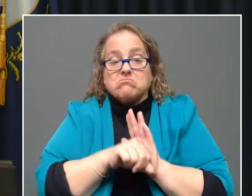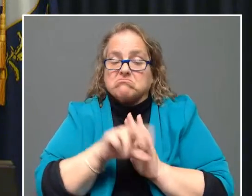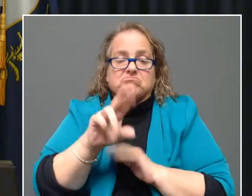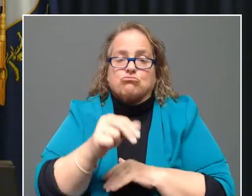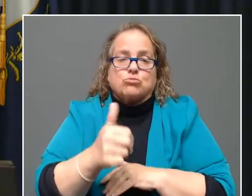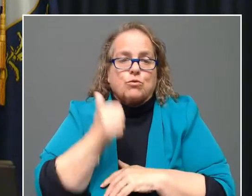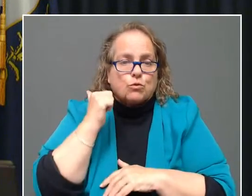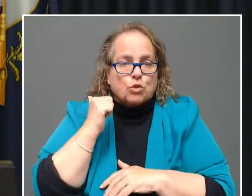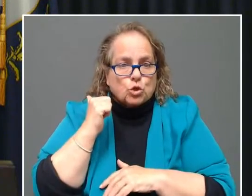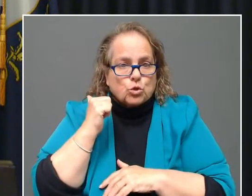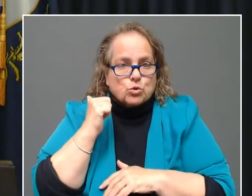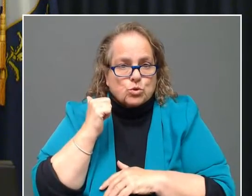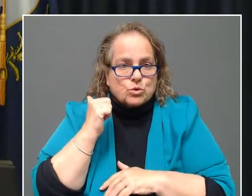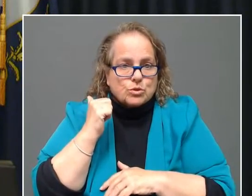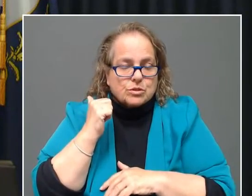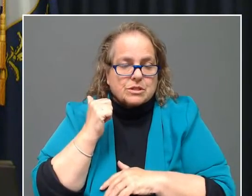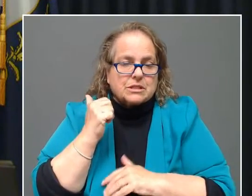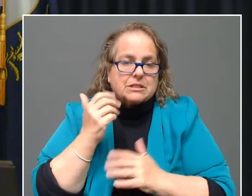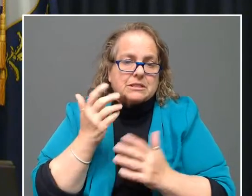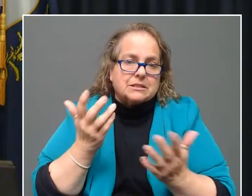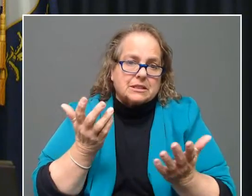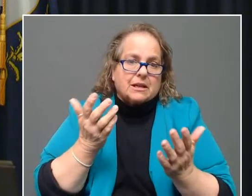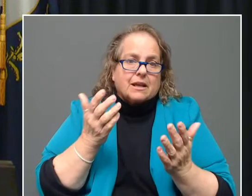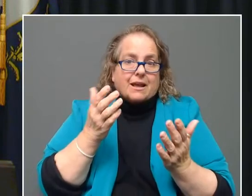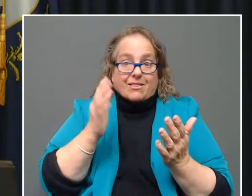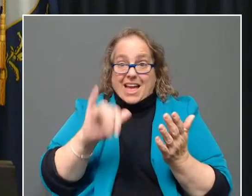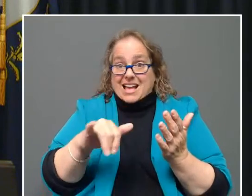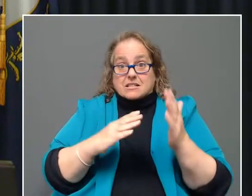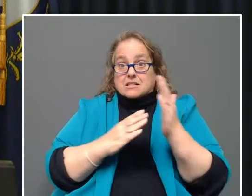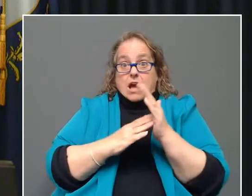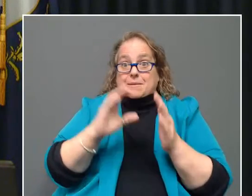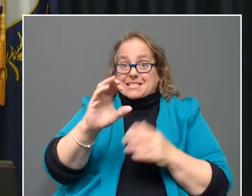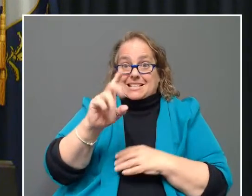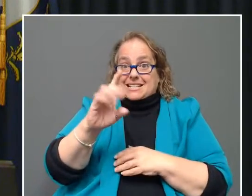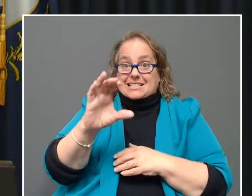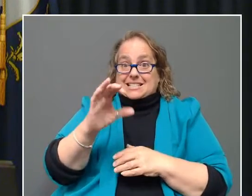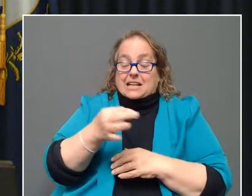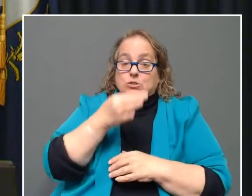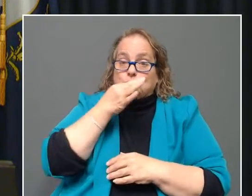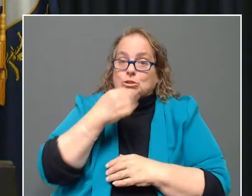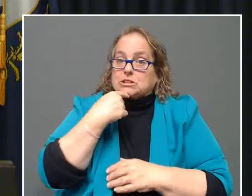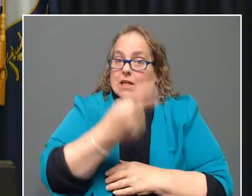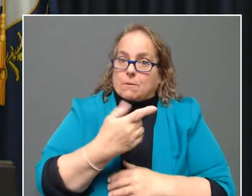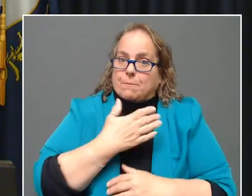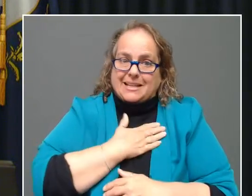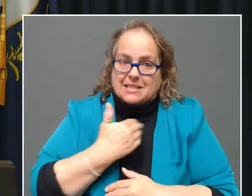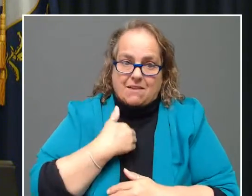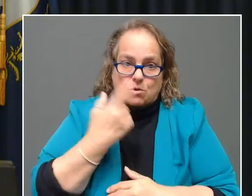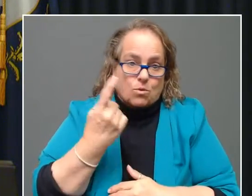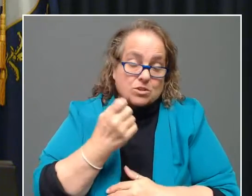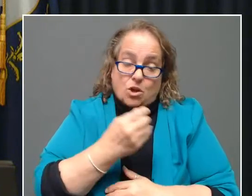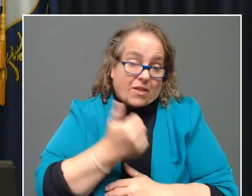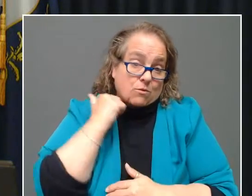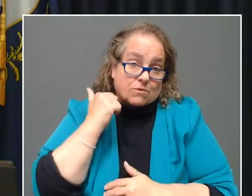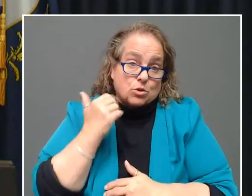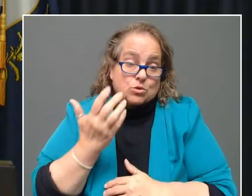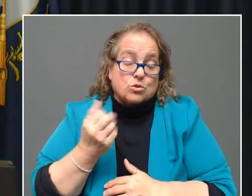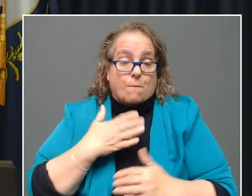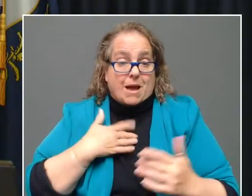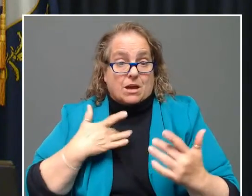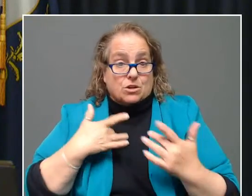the top CDC experts in the nation. And my concern is the politics is